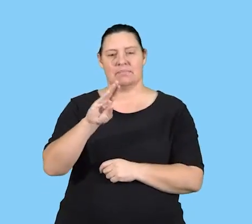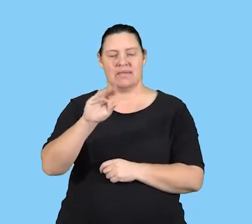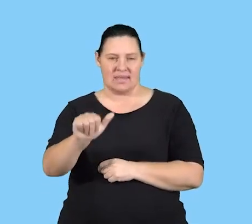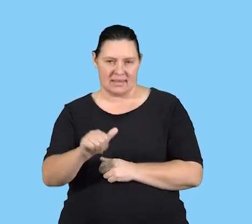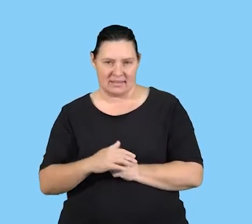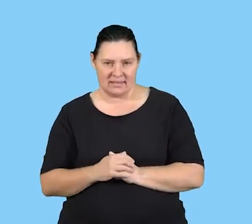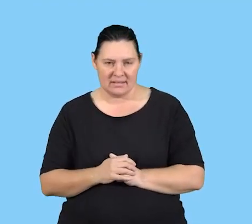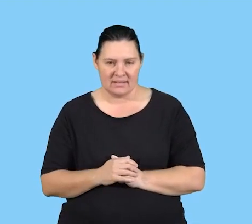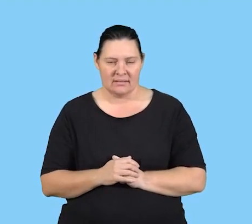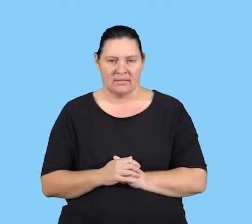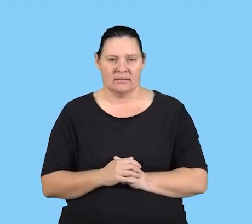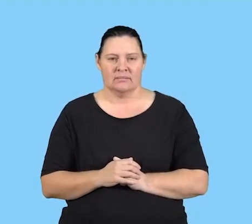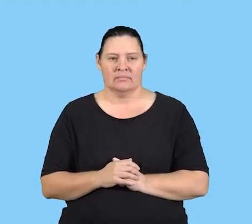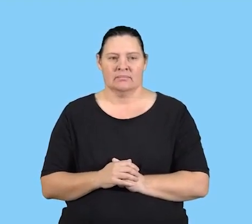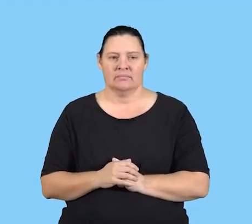school-based assessment.